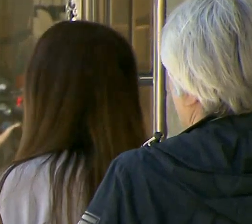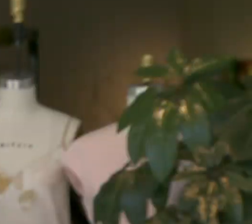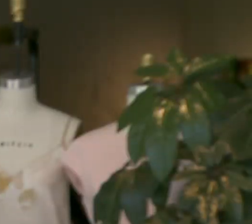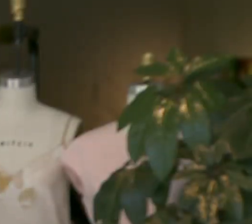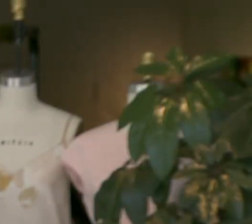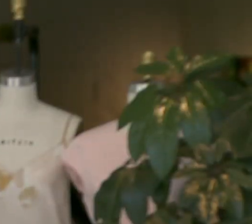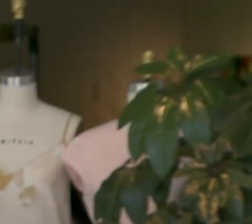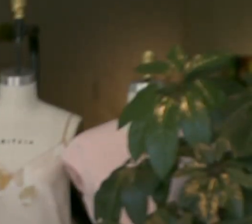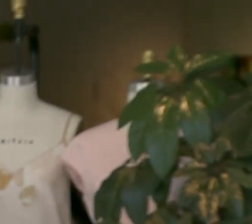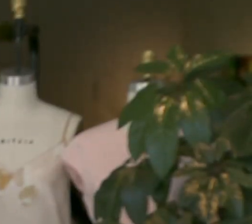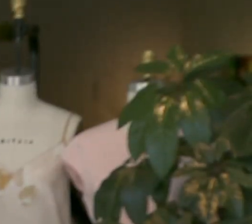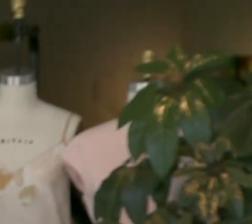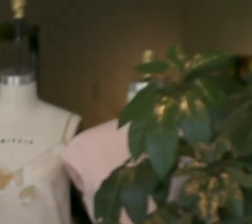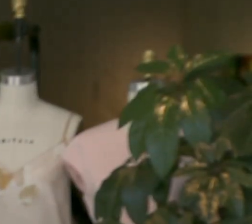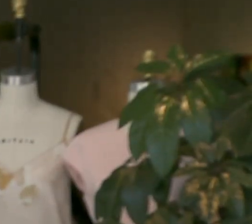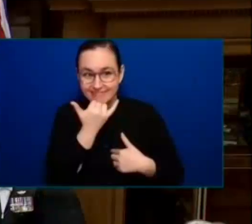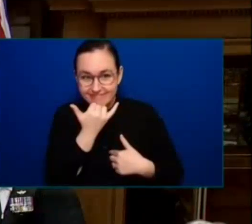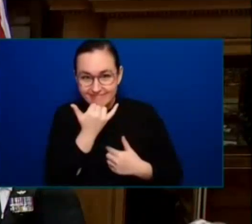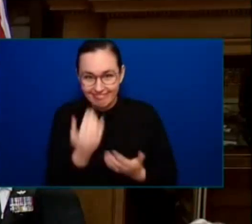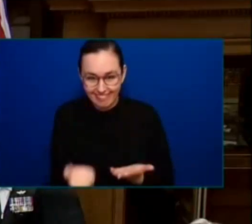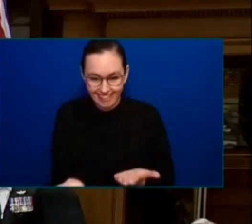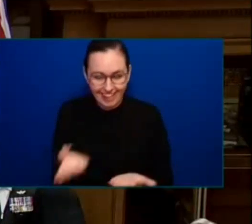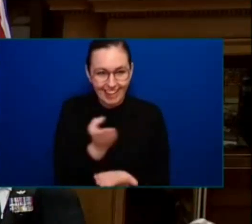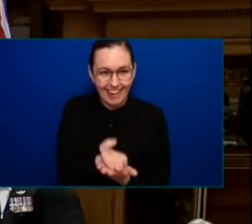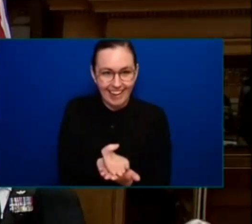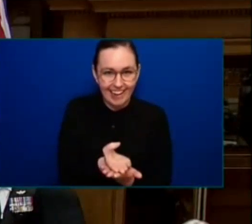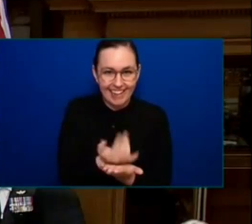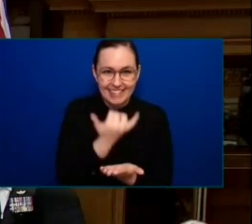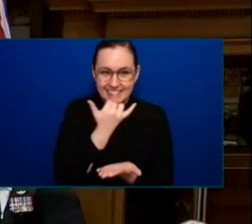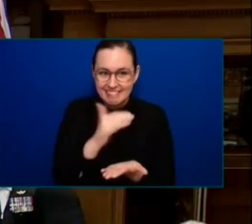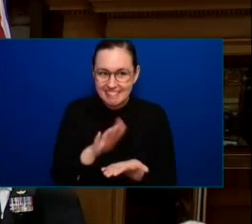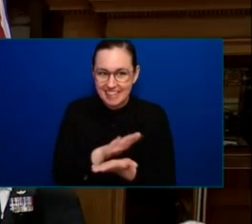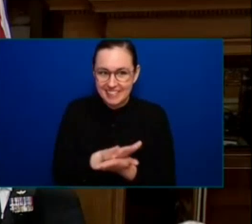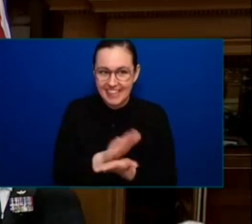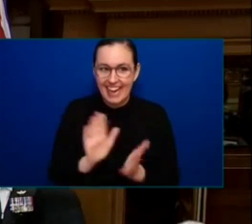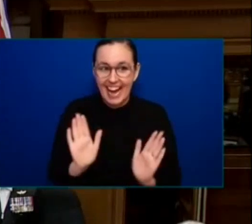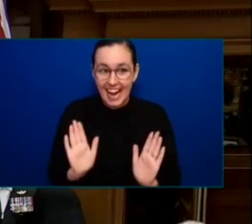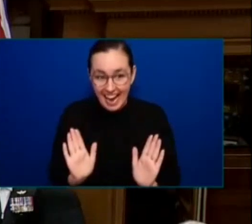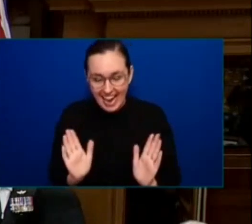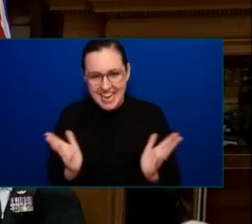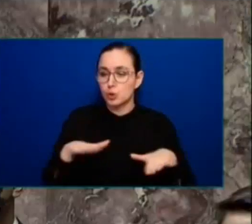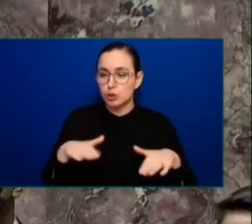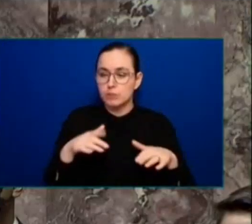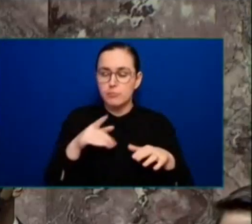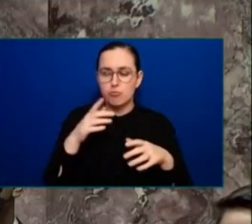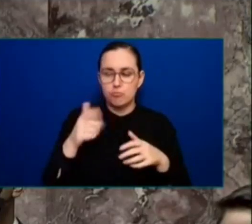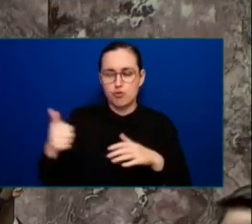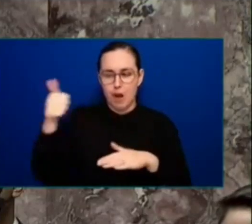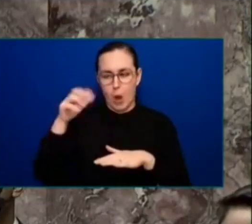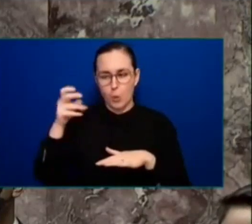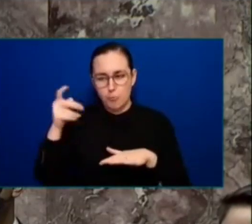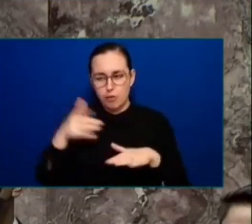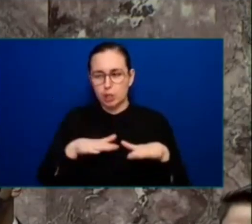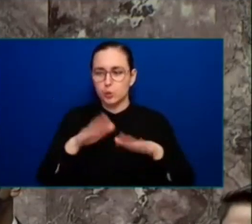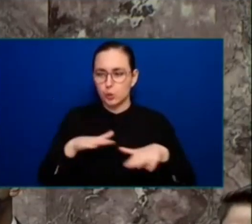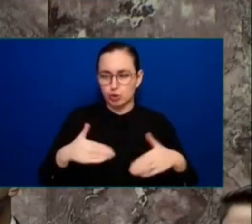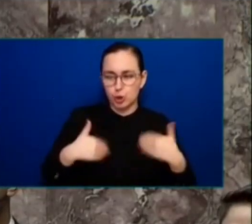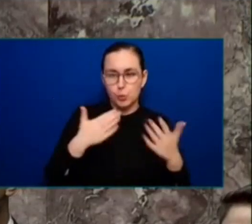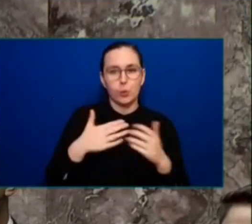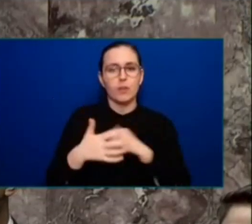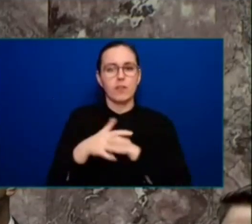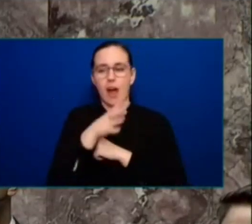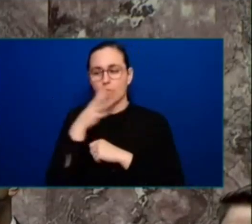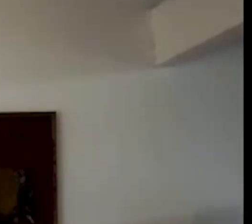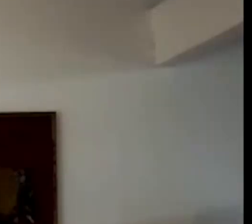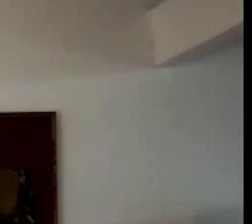responsive to new ideas as they come forward. Where the throne is broad strokes, the real meat will come in the budget in 2 weeks' time. A